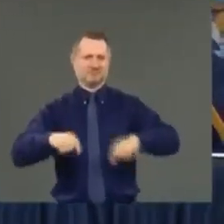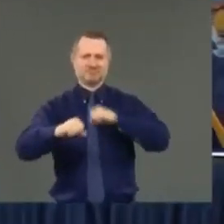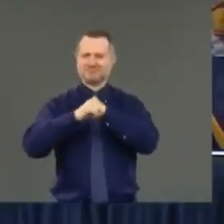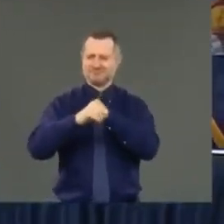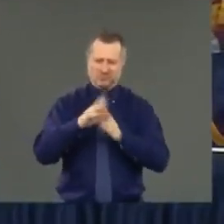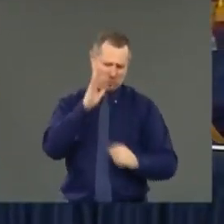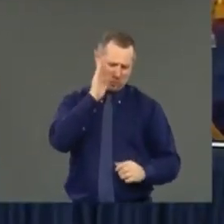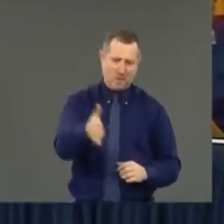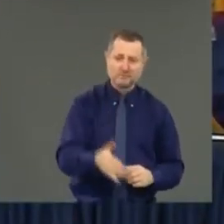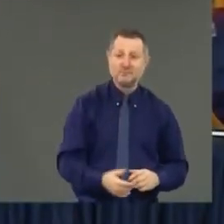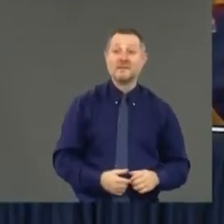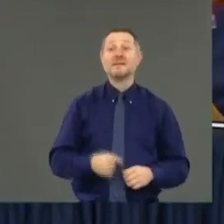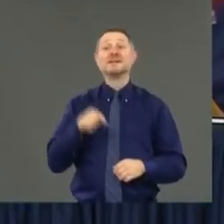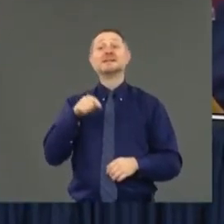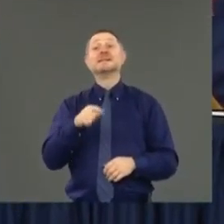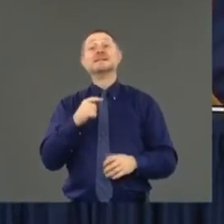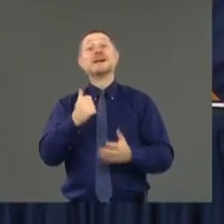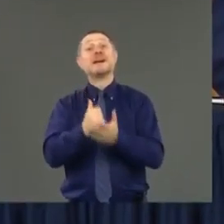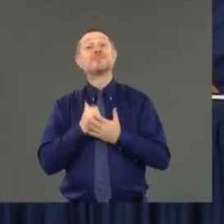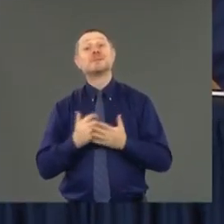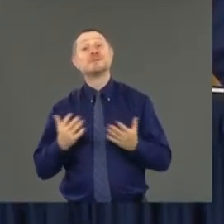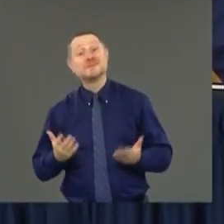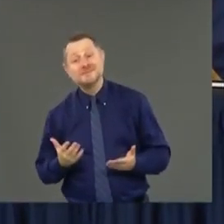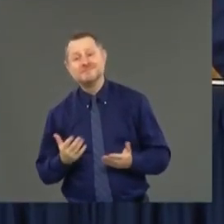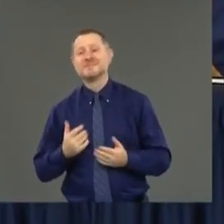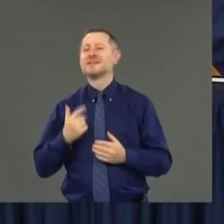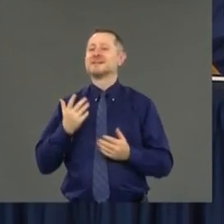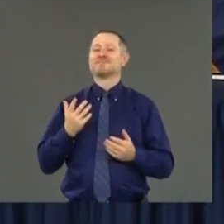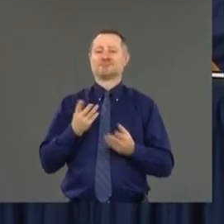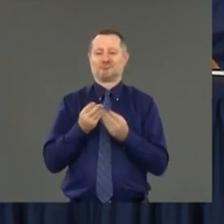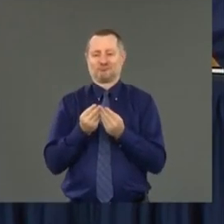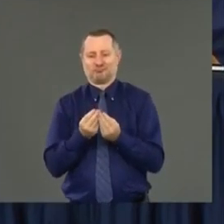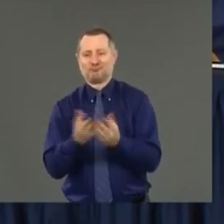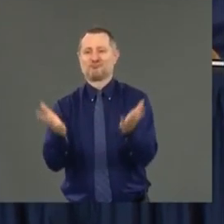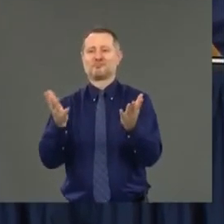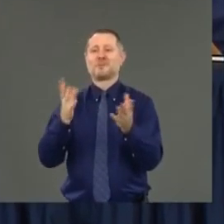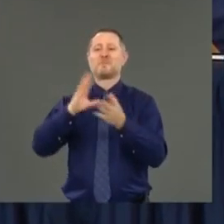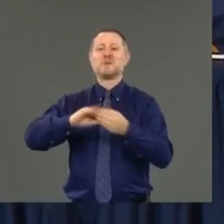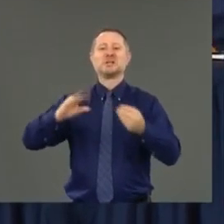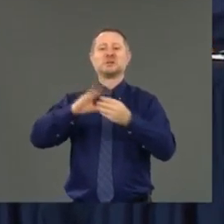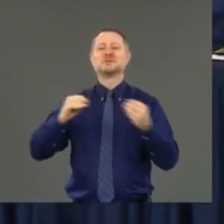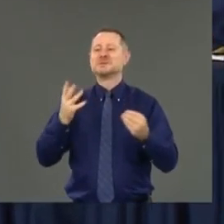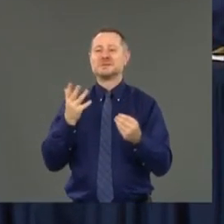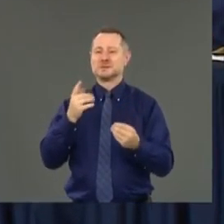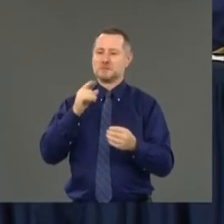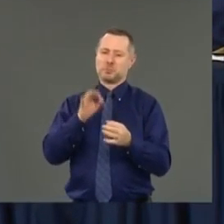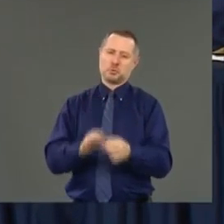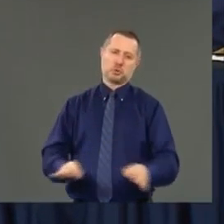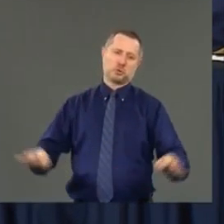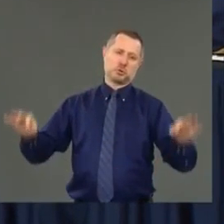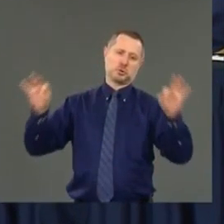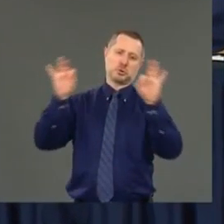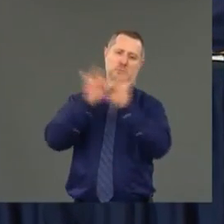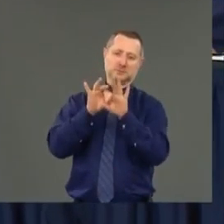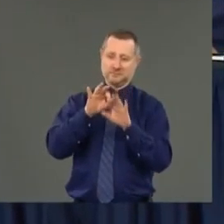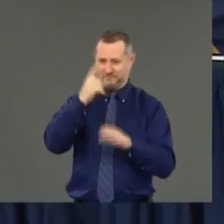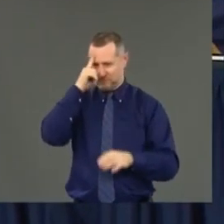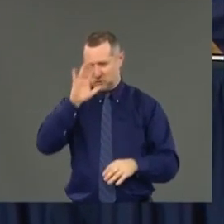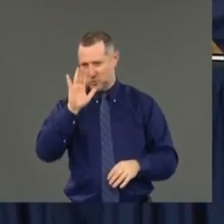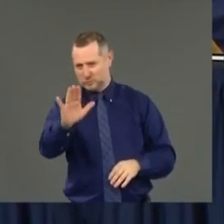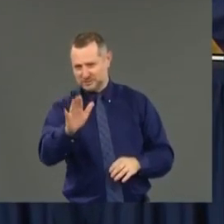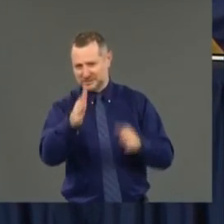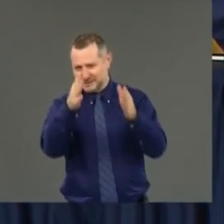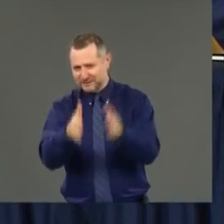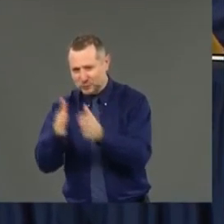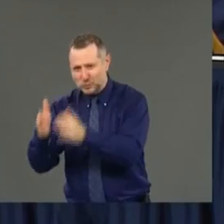they're going to help communicate this message that it's important for an individual's health, for a